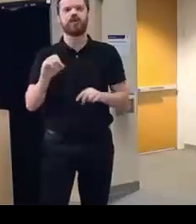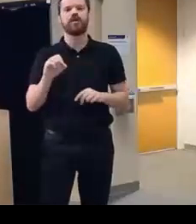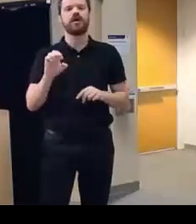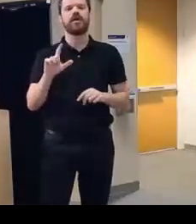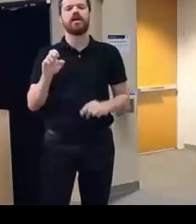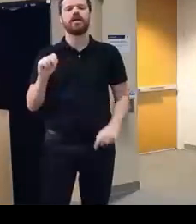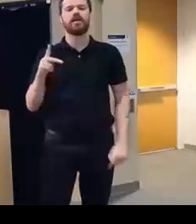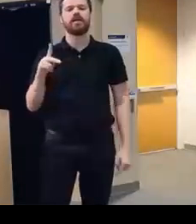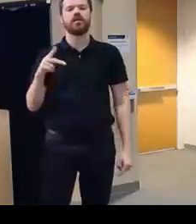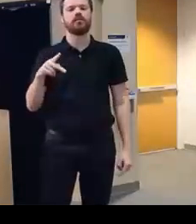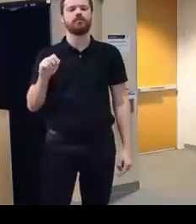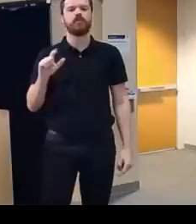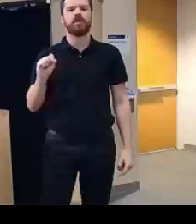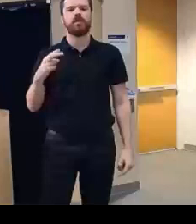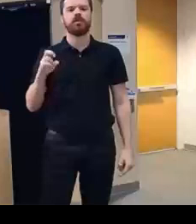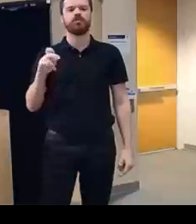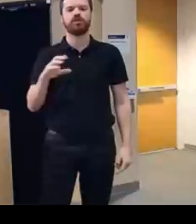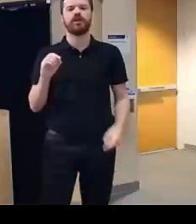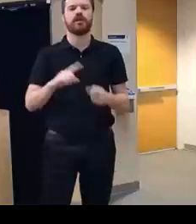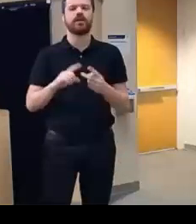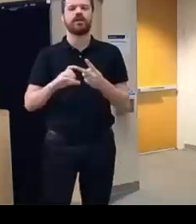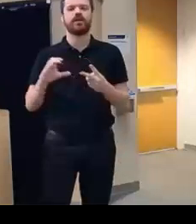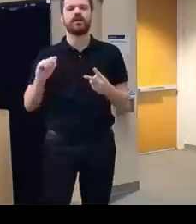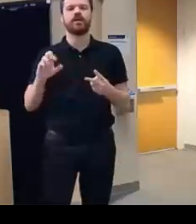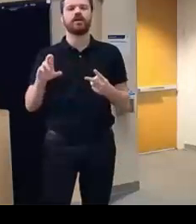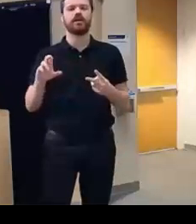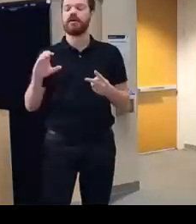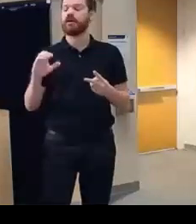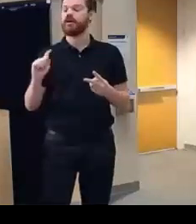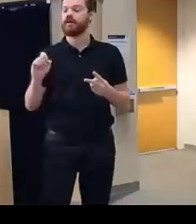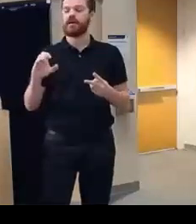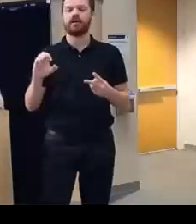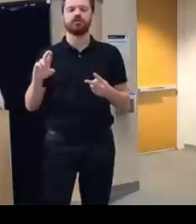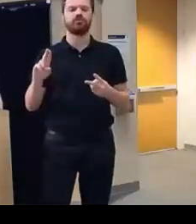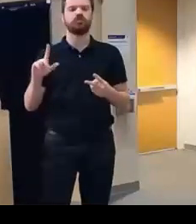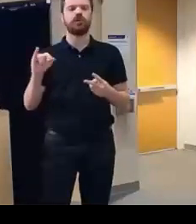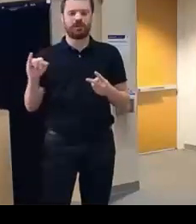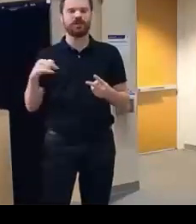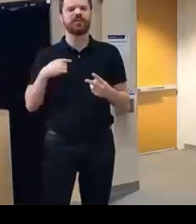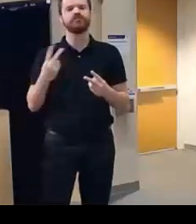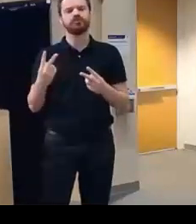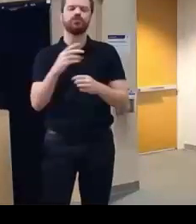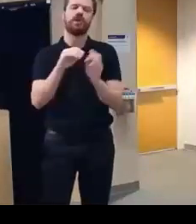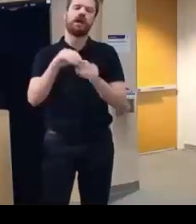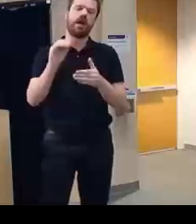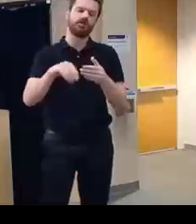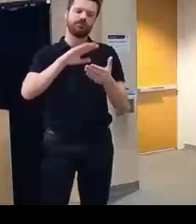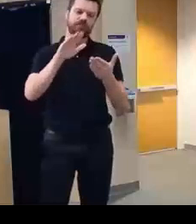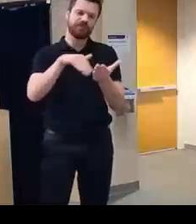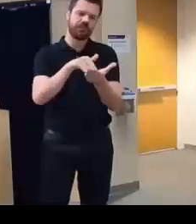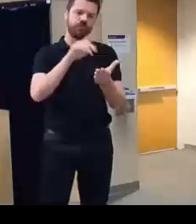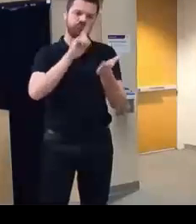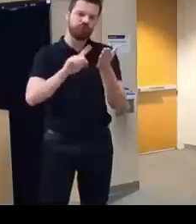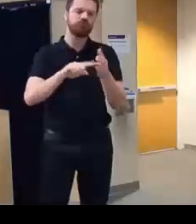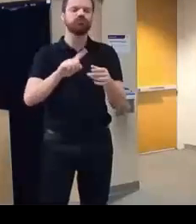Polishuk and Kate Cerulli. We had 2 consecutive PCORI grants, patient-centered outcomes research, a sort